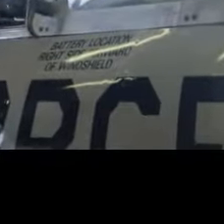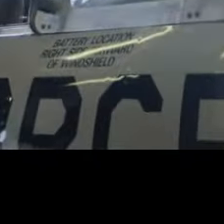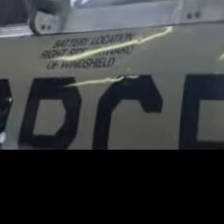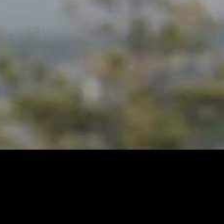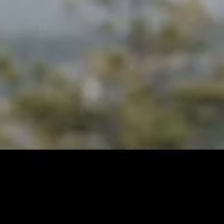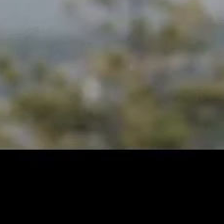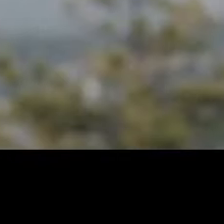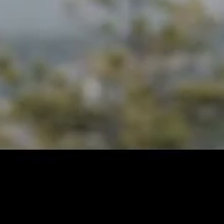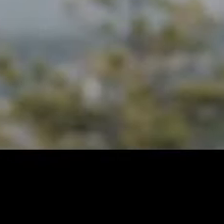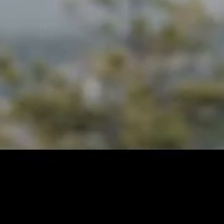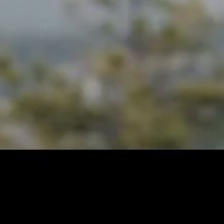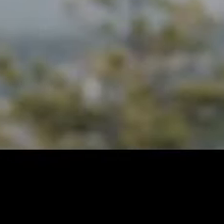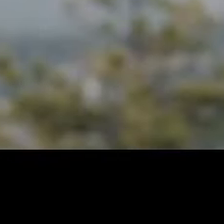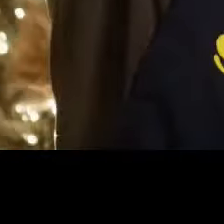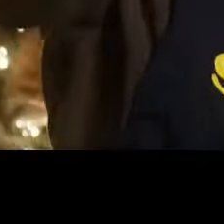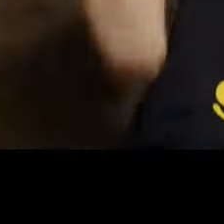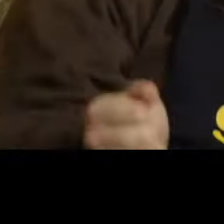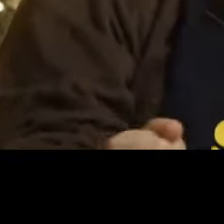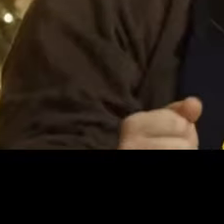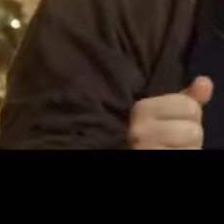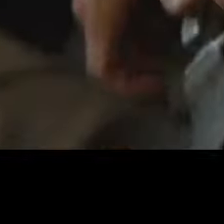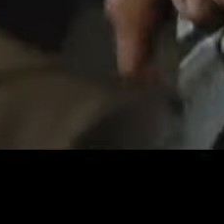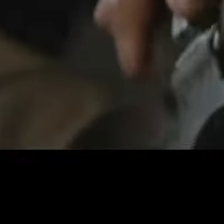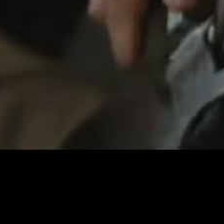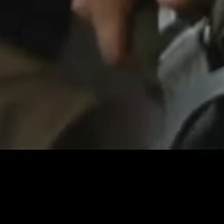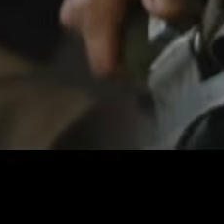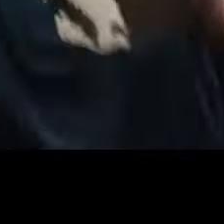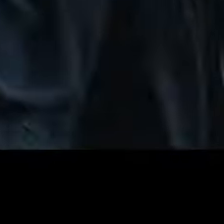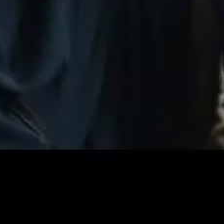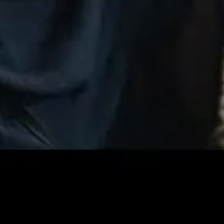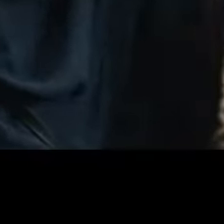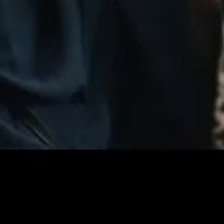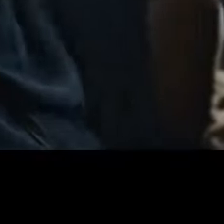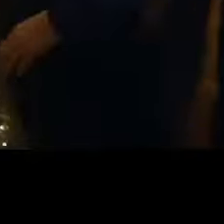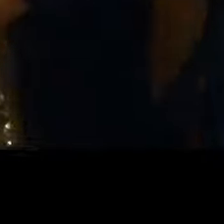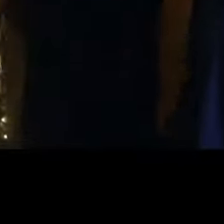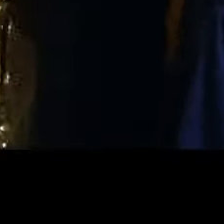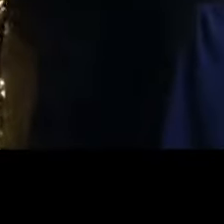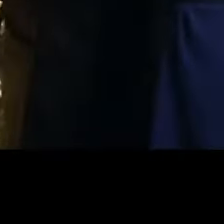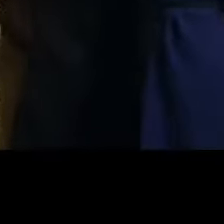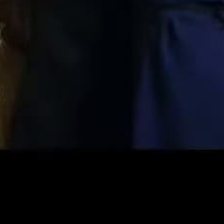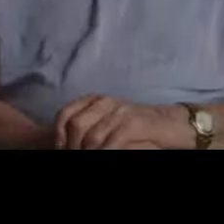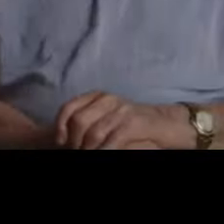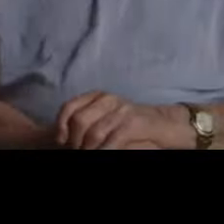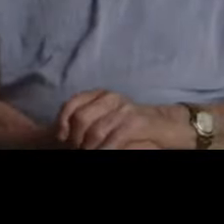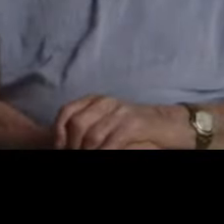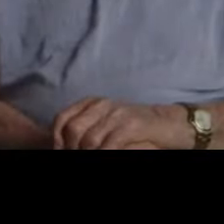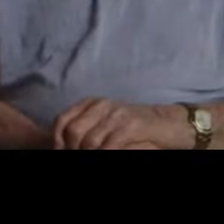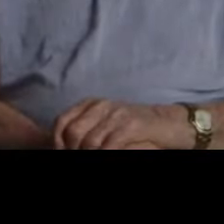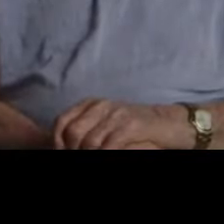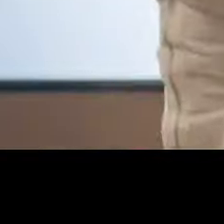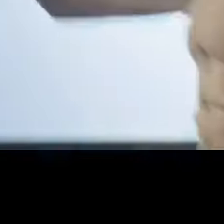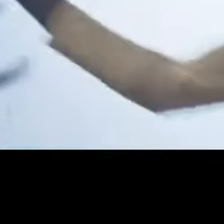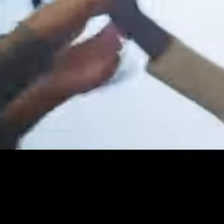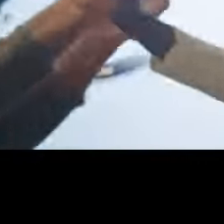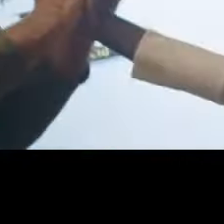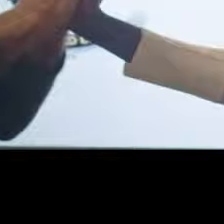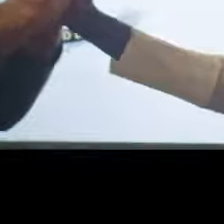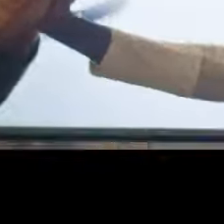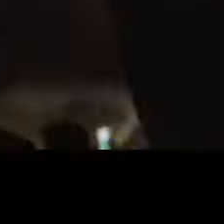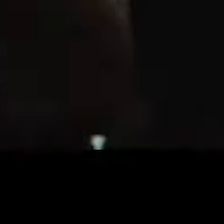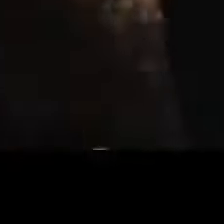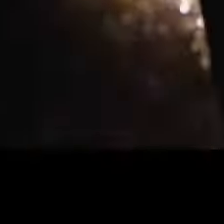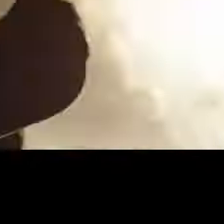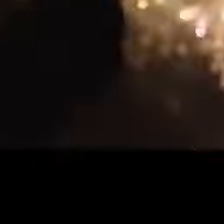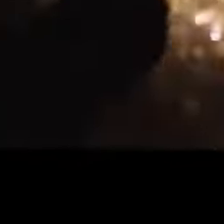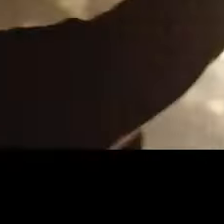These are stories that absolutely have to be told. I think it's something that we really need. It's about